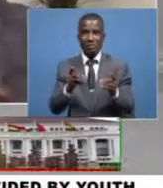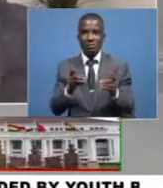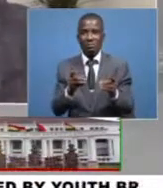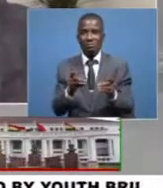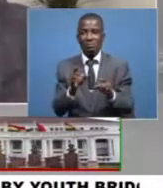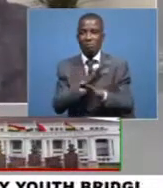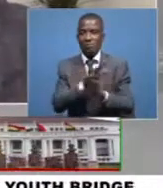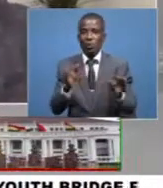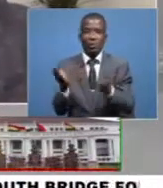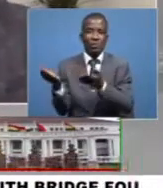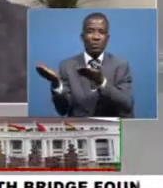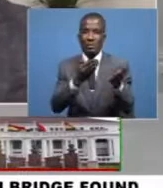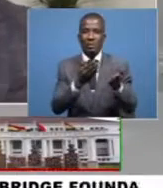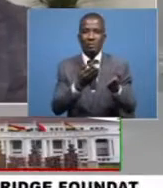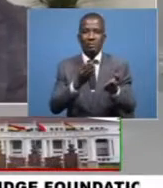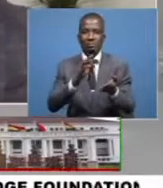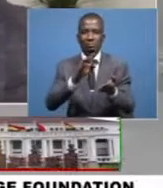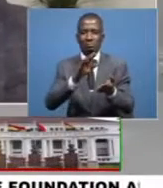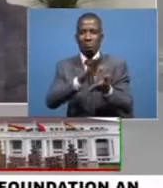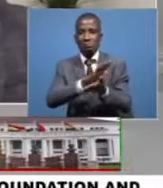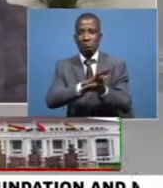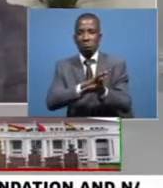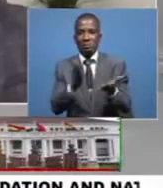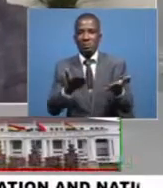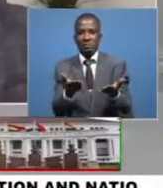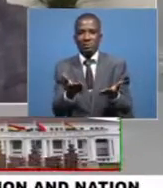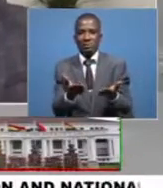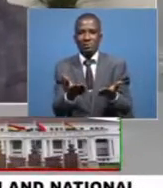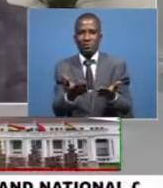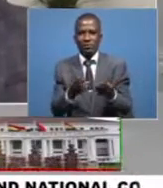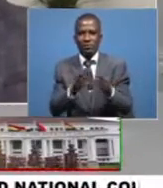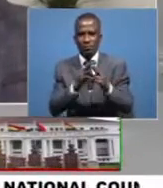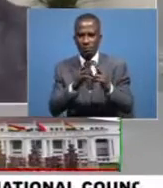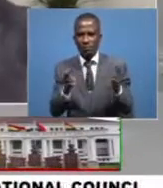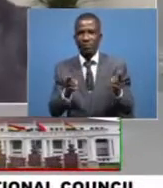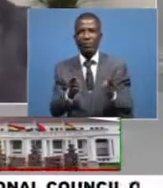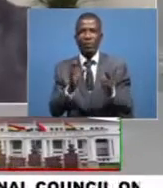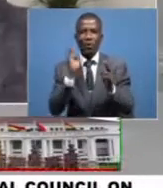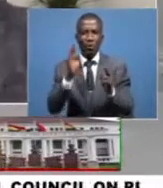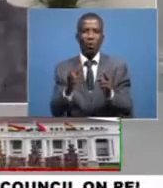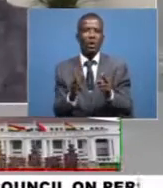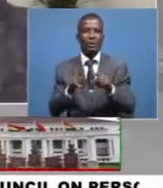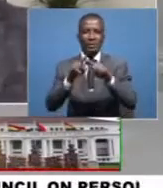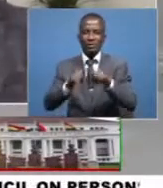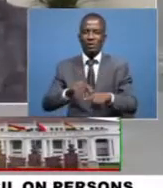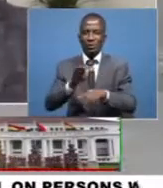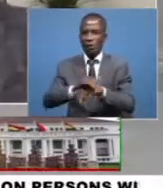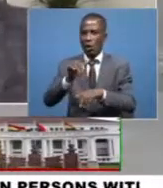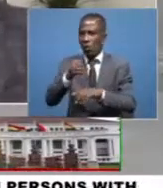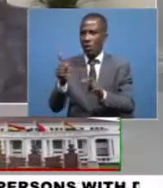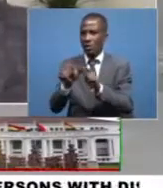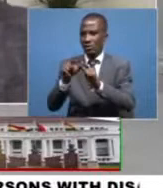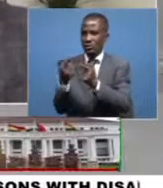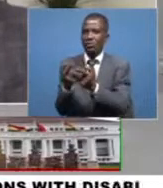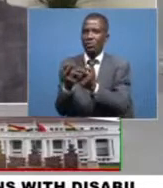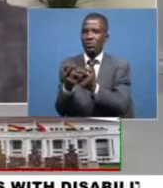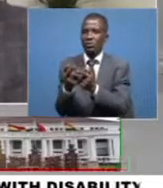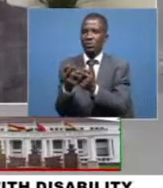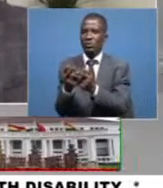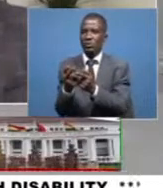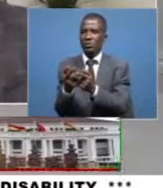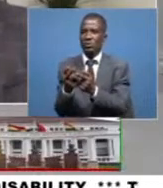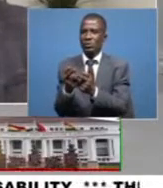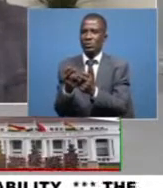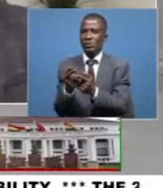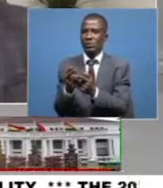put in the witness statement as hearsay evidence. It will be open to the other party. So a plaintiff, for instance, in a